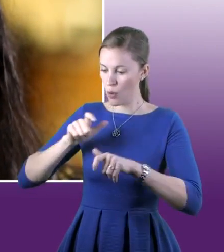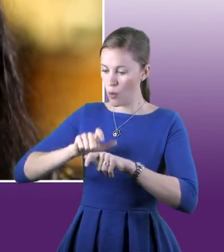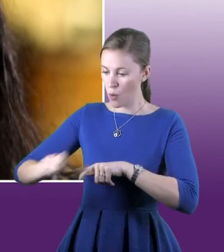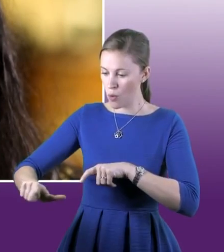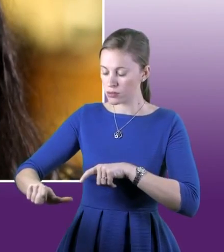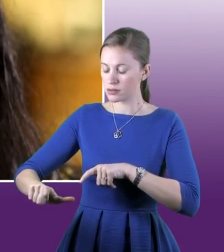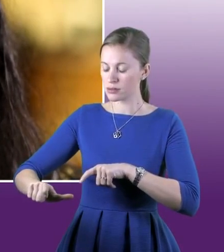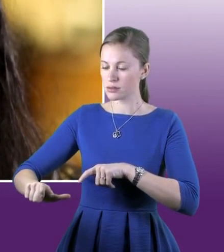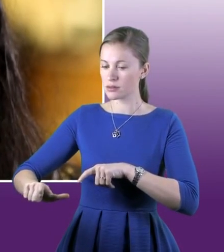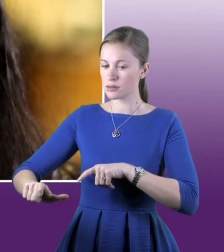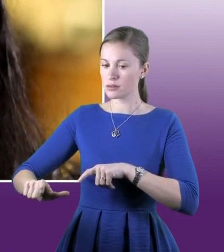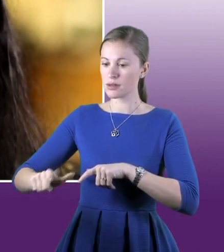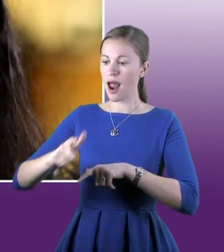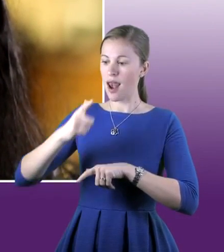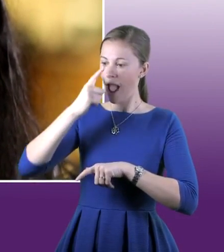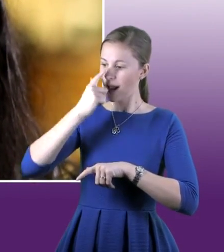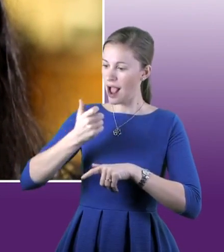and